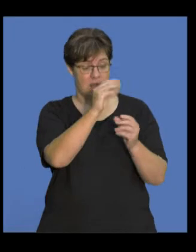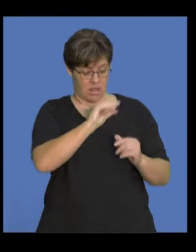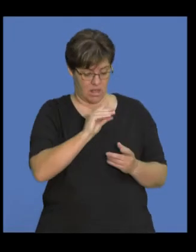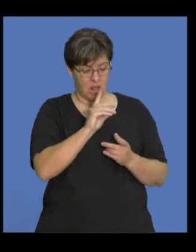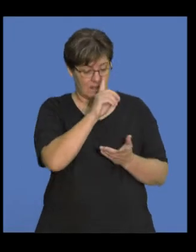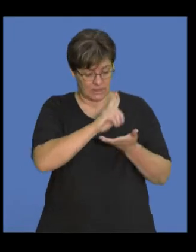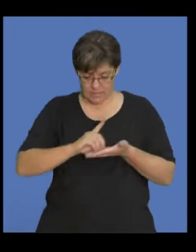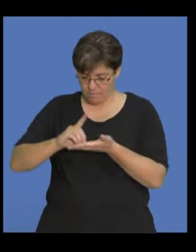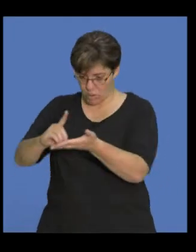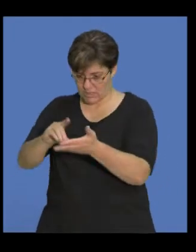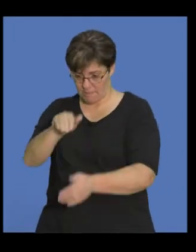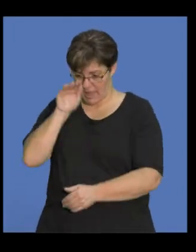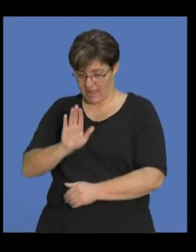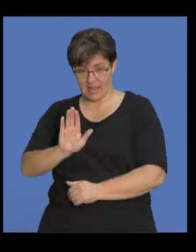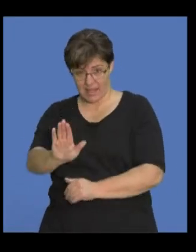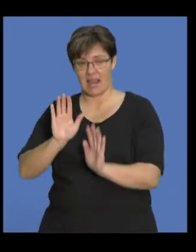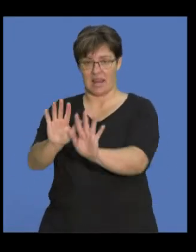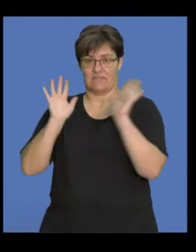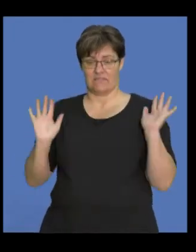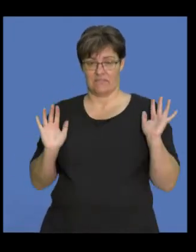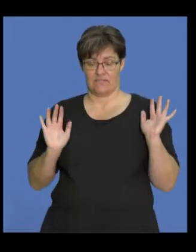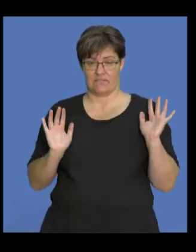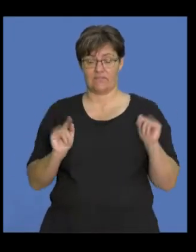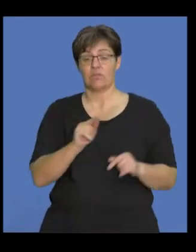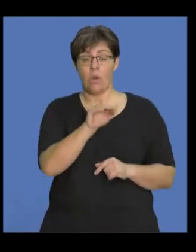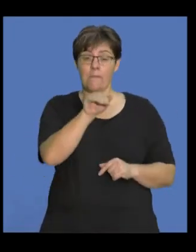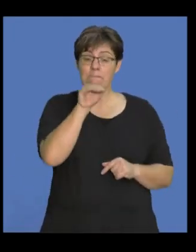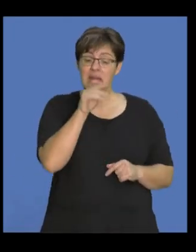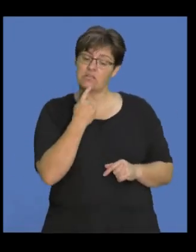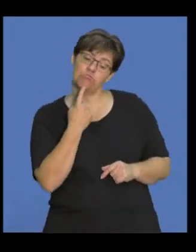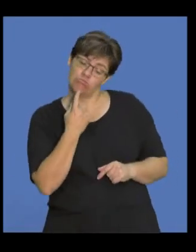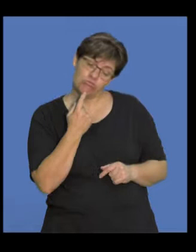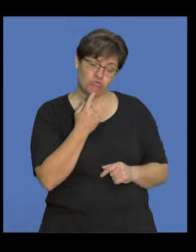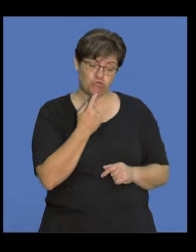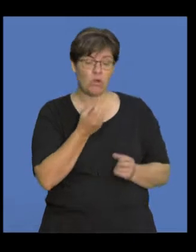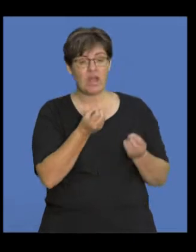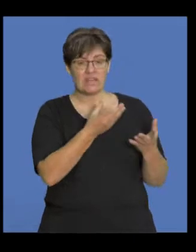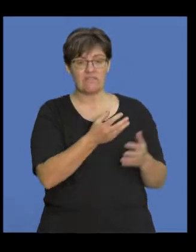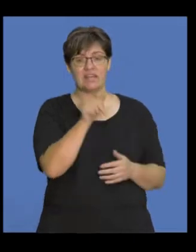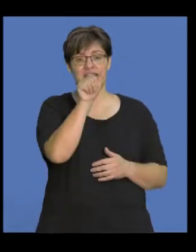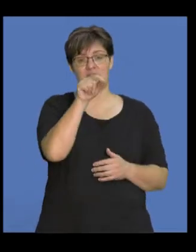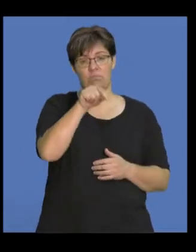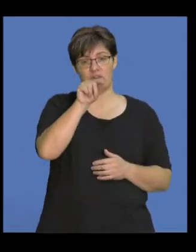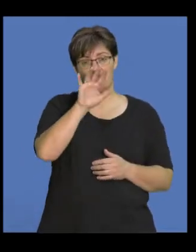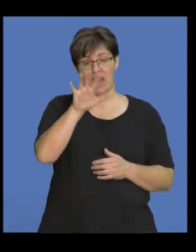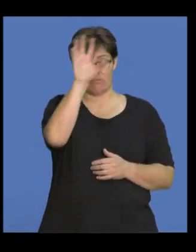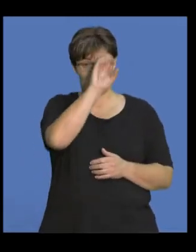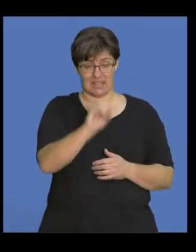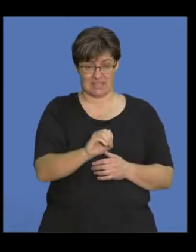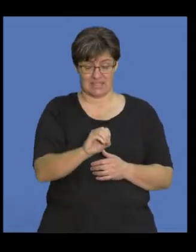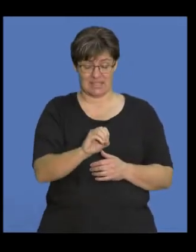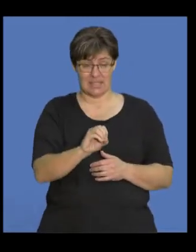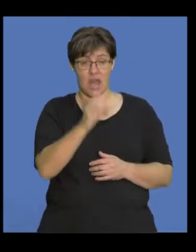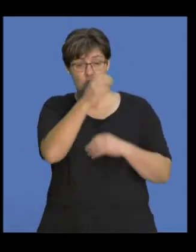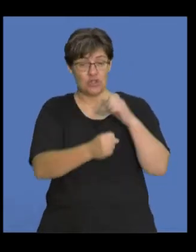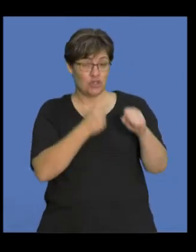there. Now, the bank offered her 6.5% per annum simple